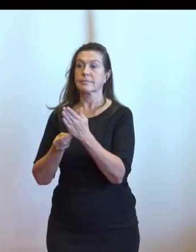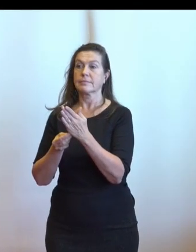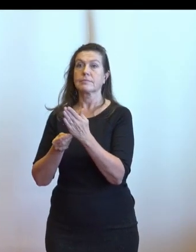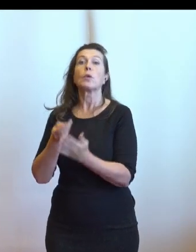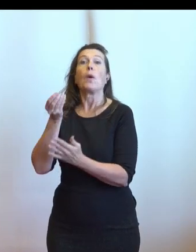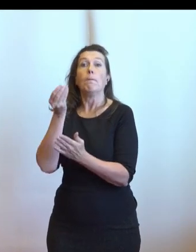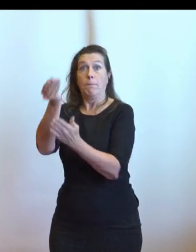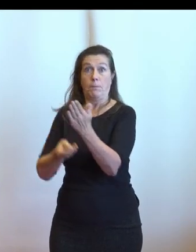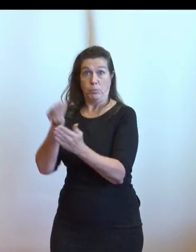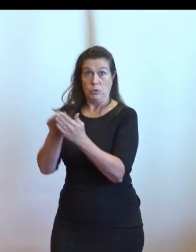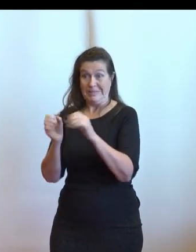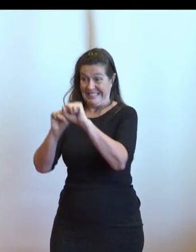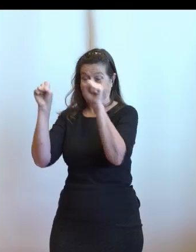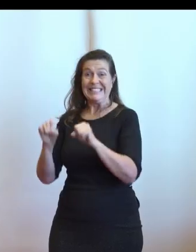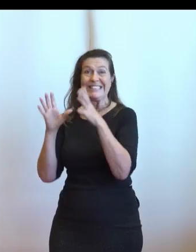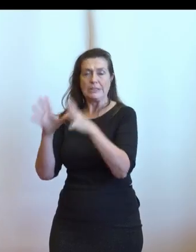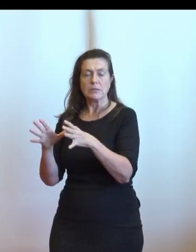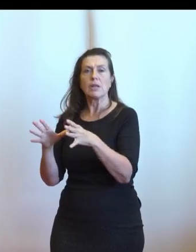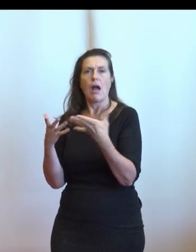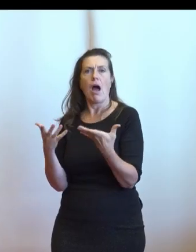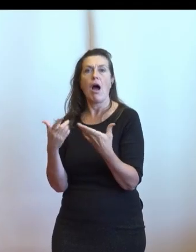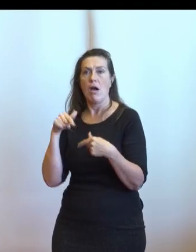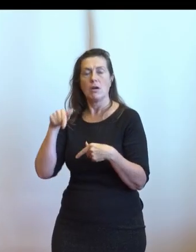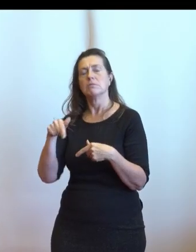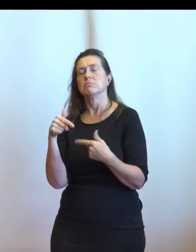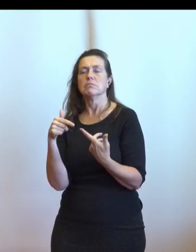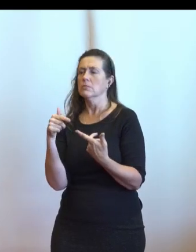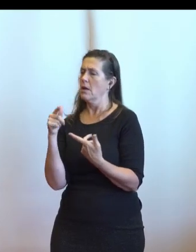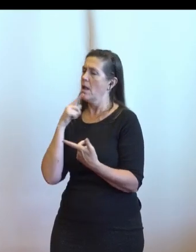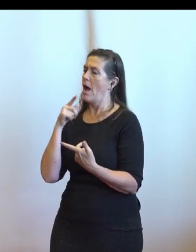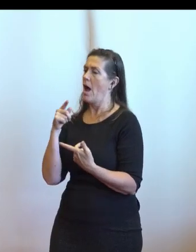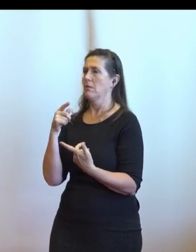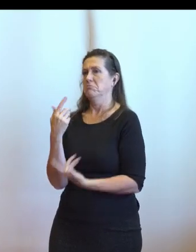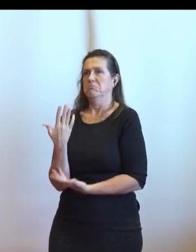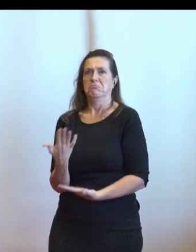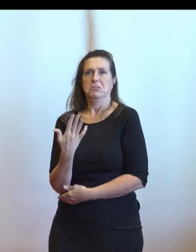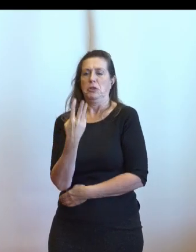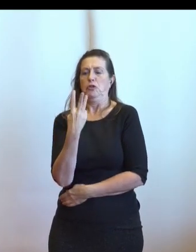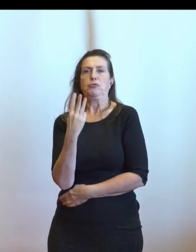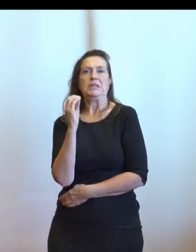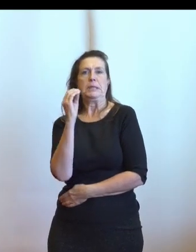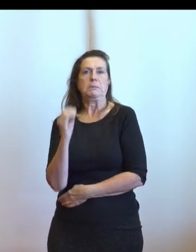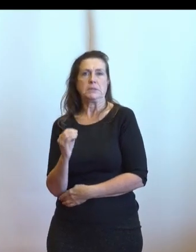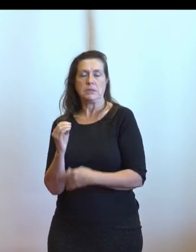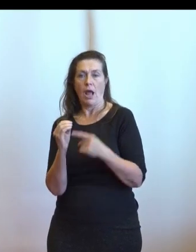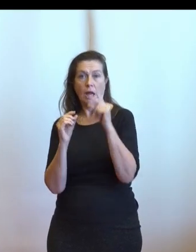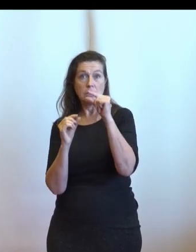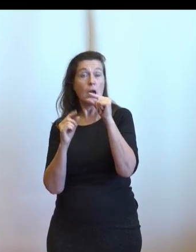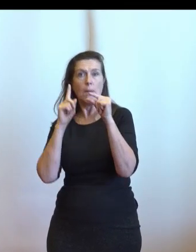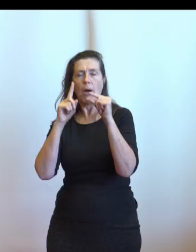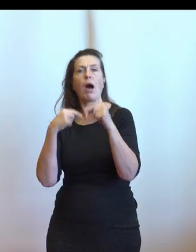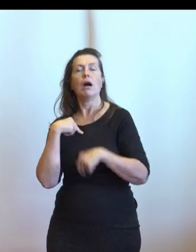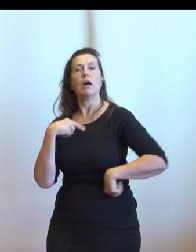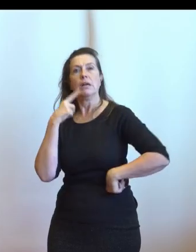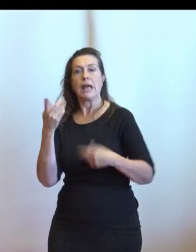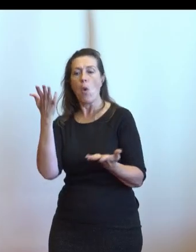of importance when they're going through that procurement. So rather than saying it's actually only 3% because there's only a few questions around it, actually we're giving it a